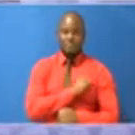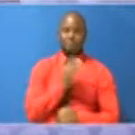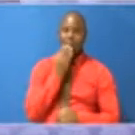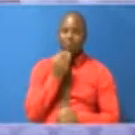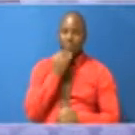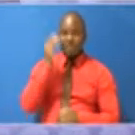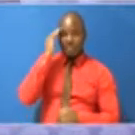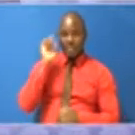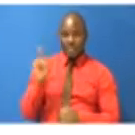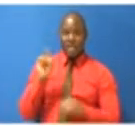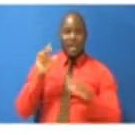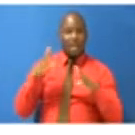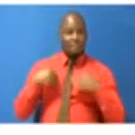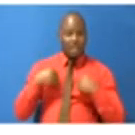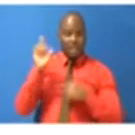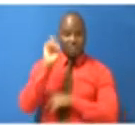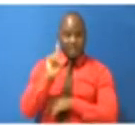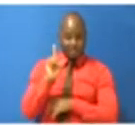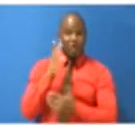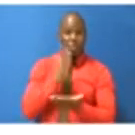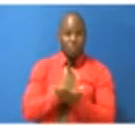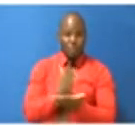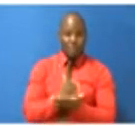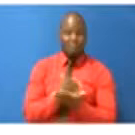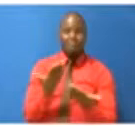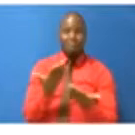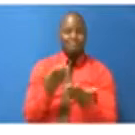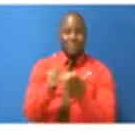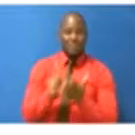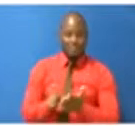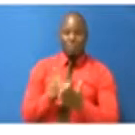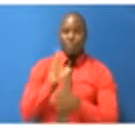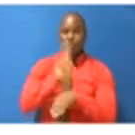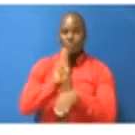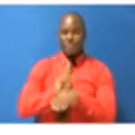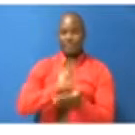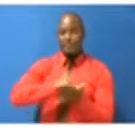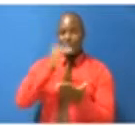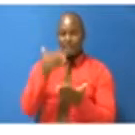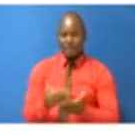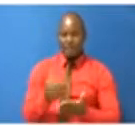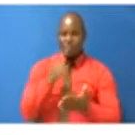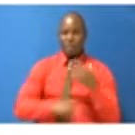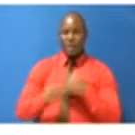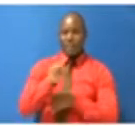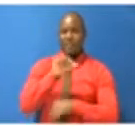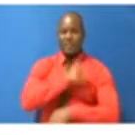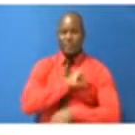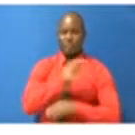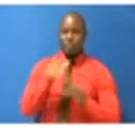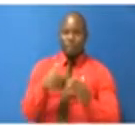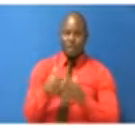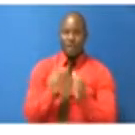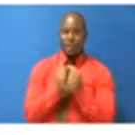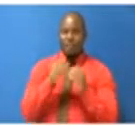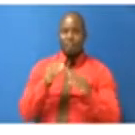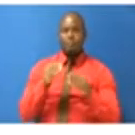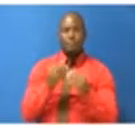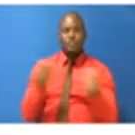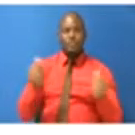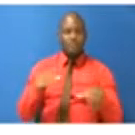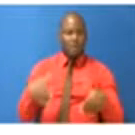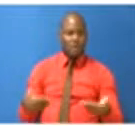believe you do agree that nairobi is in deep debt and there's wasteful use of funds what are the factors behind this how will you fix